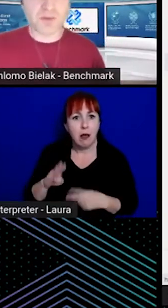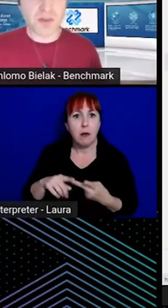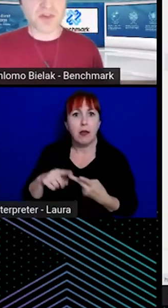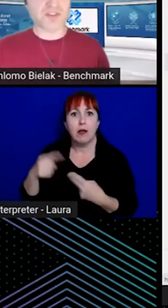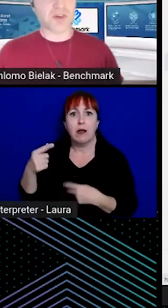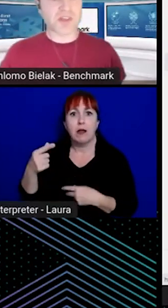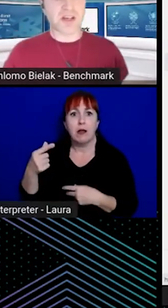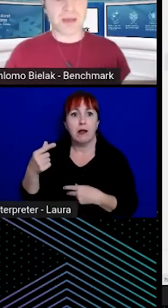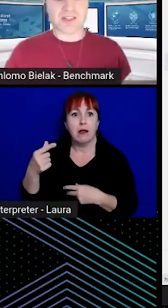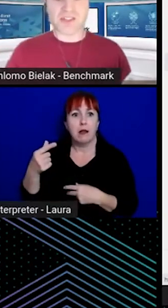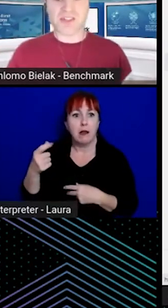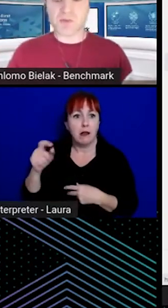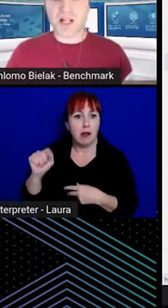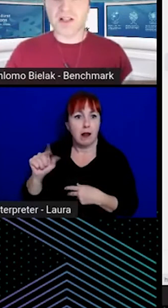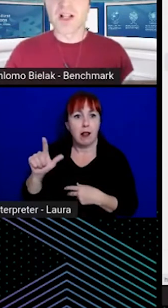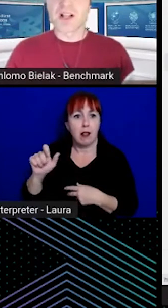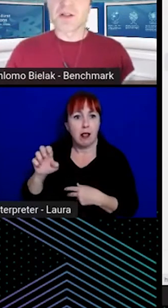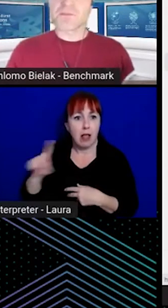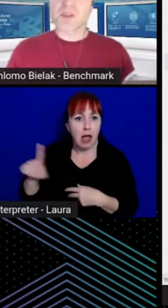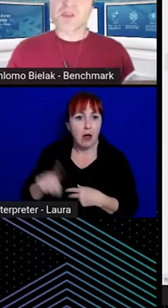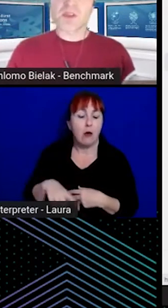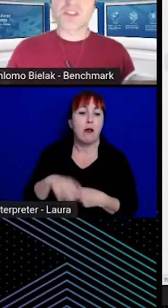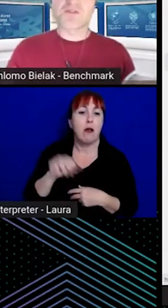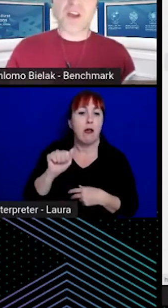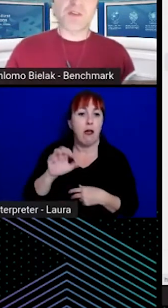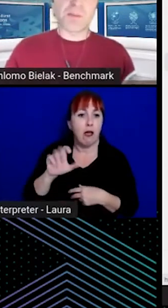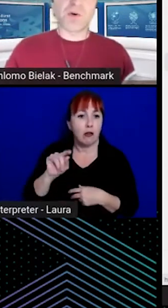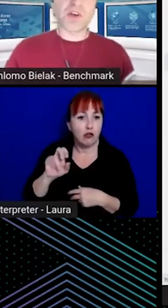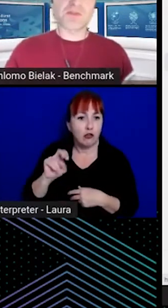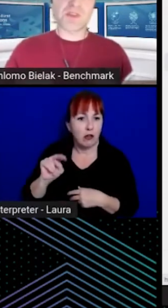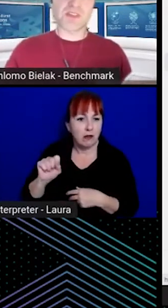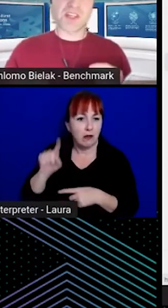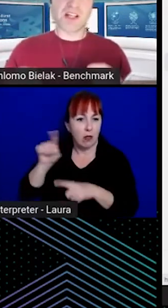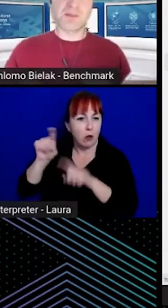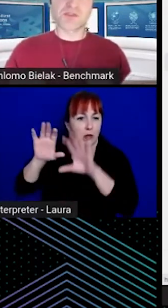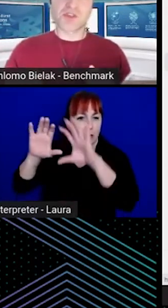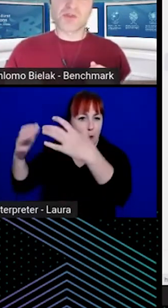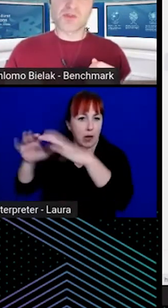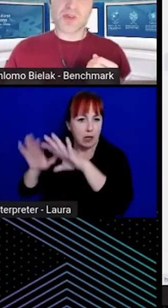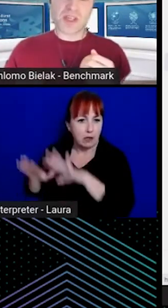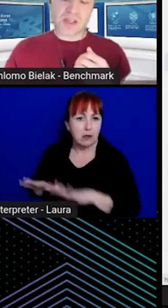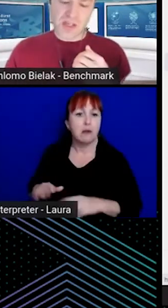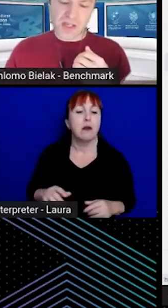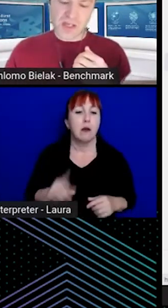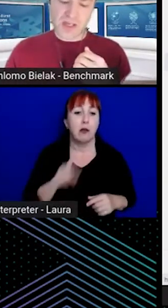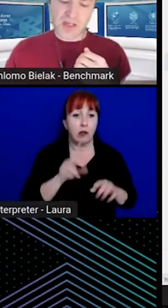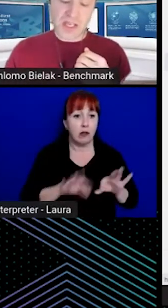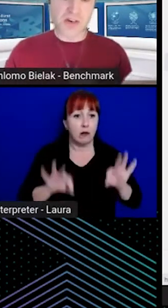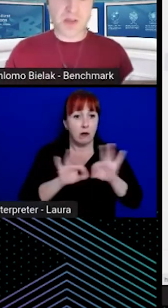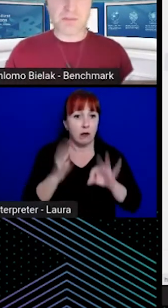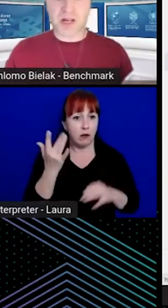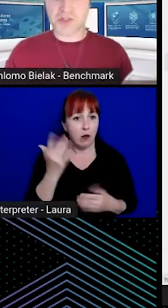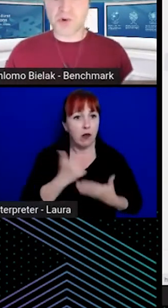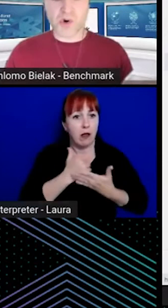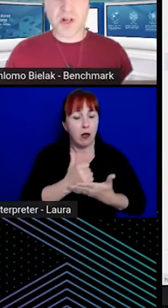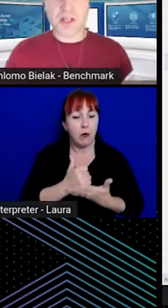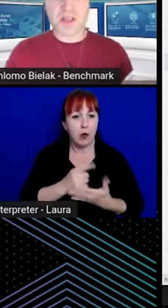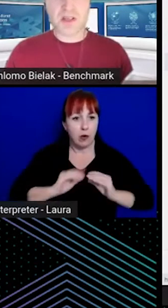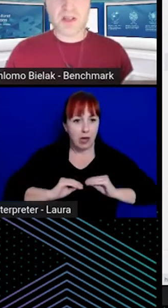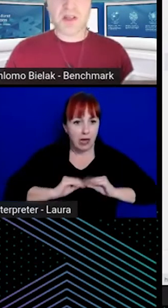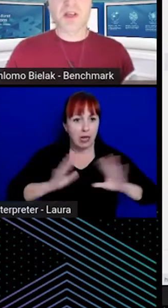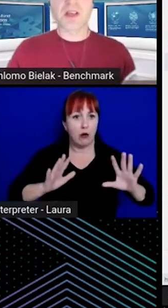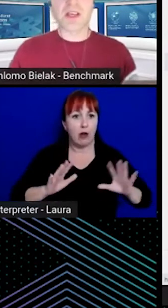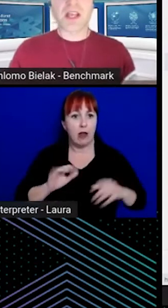one of them. We could have shown GitHub Actions as well. It's very important because it helps you iterate much more